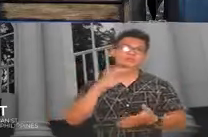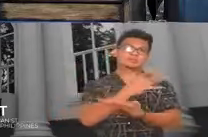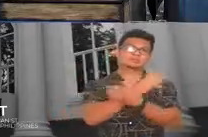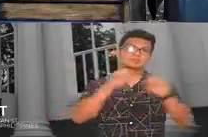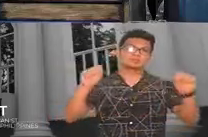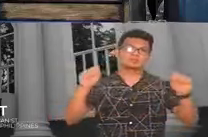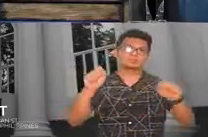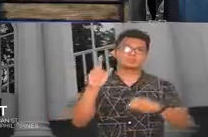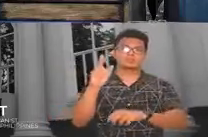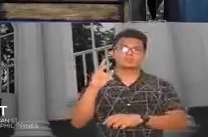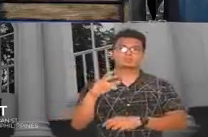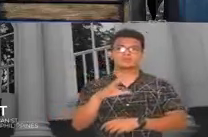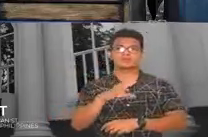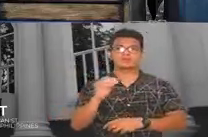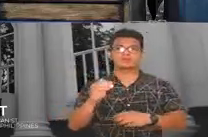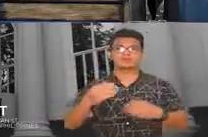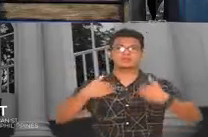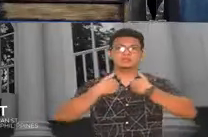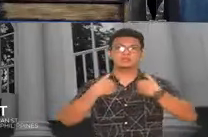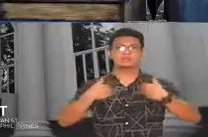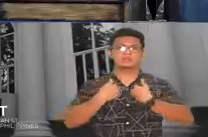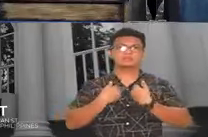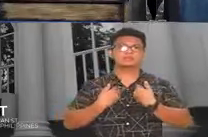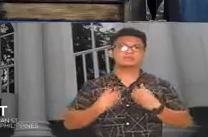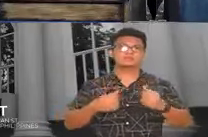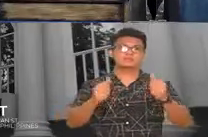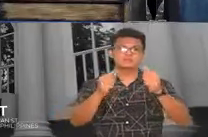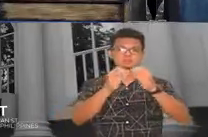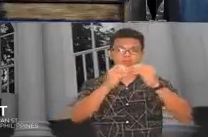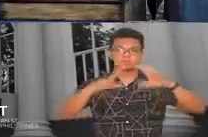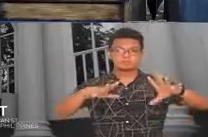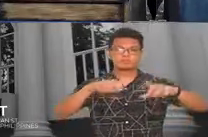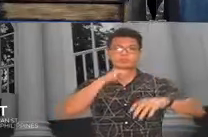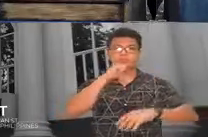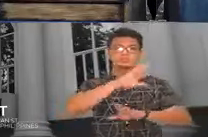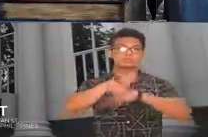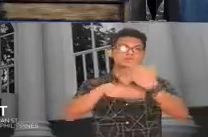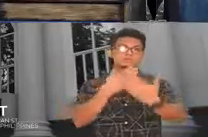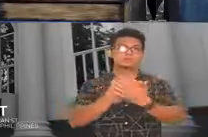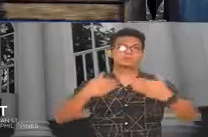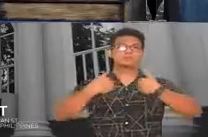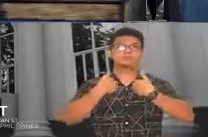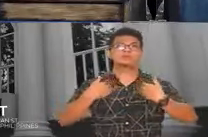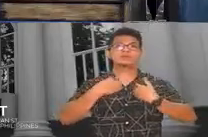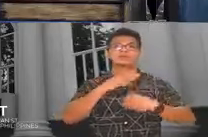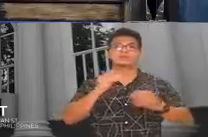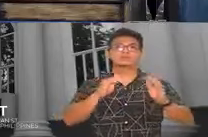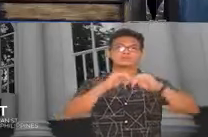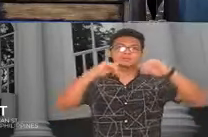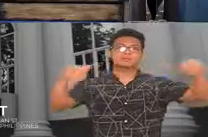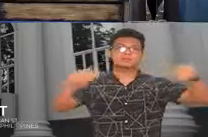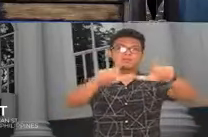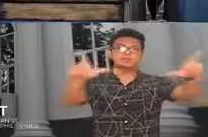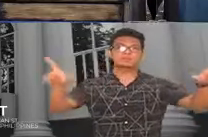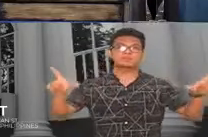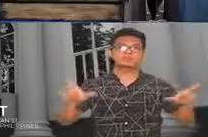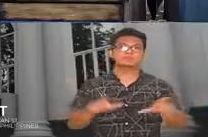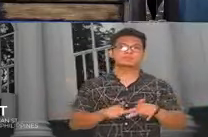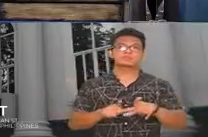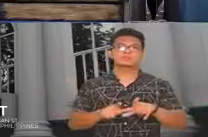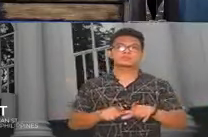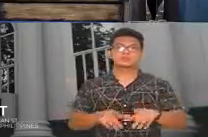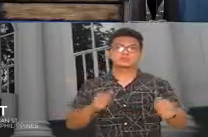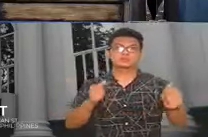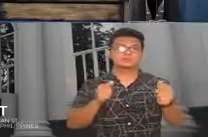not all the beasts. So they divided the land between them, passed about it. Ahab went one way by